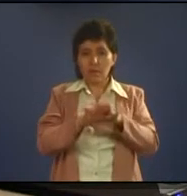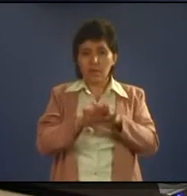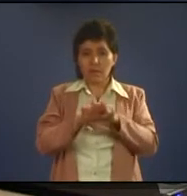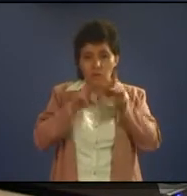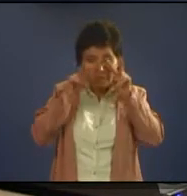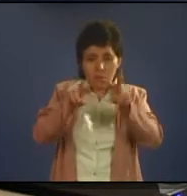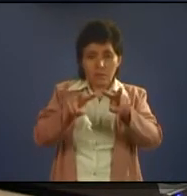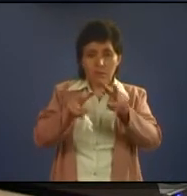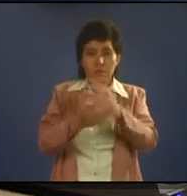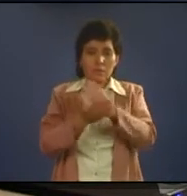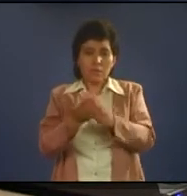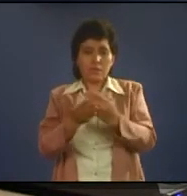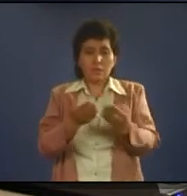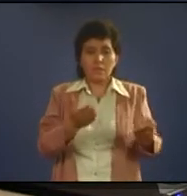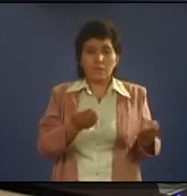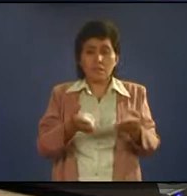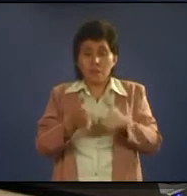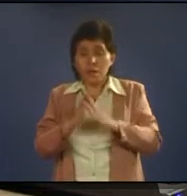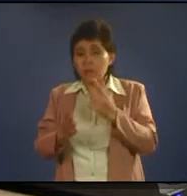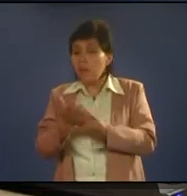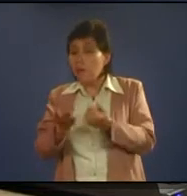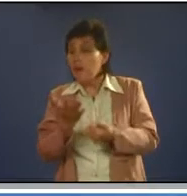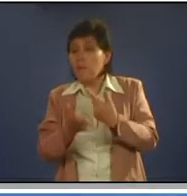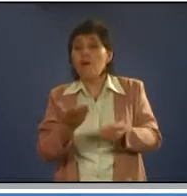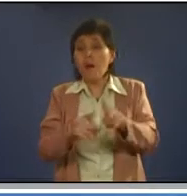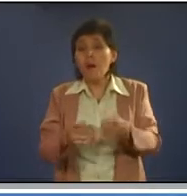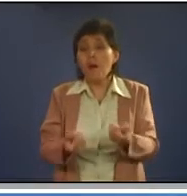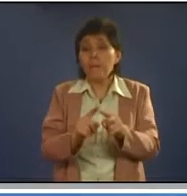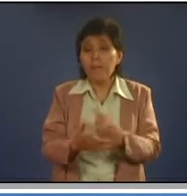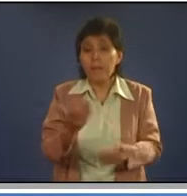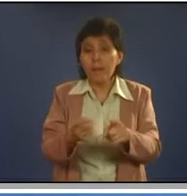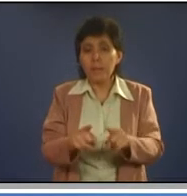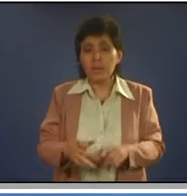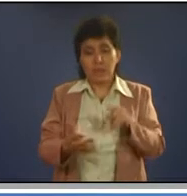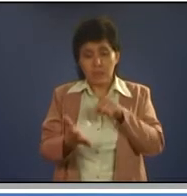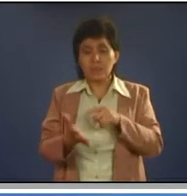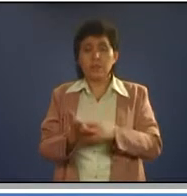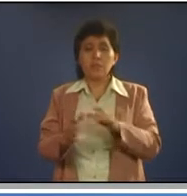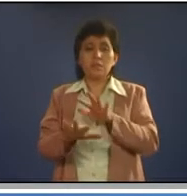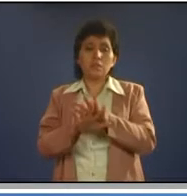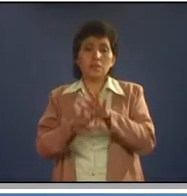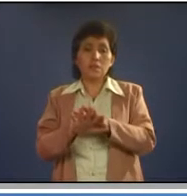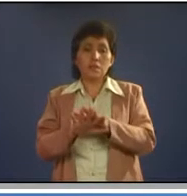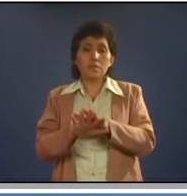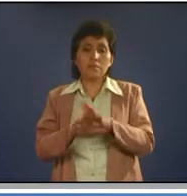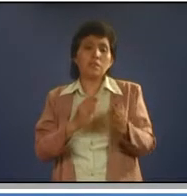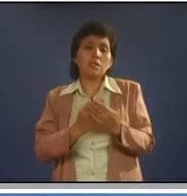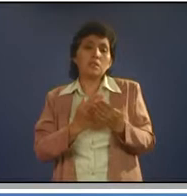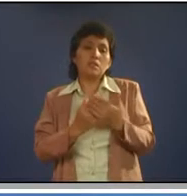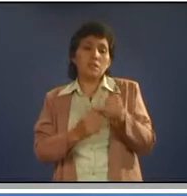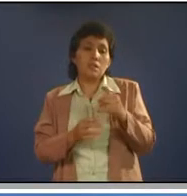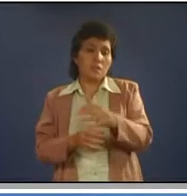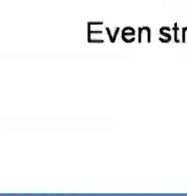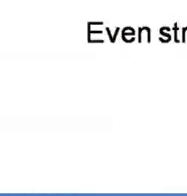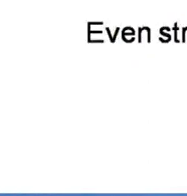they start to question. Now, these are called the crowds, okay? They can facilitate or even inhibit your